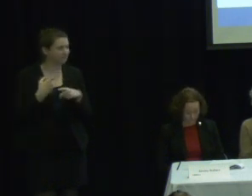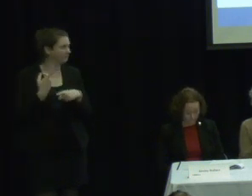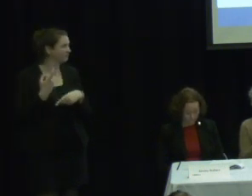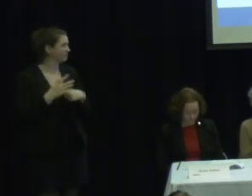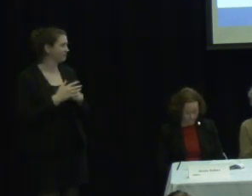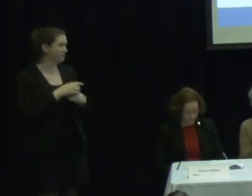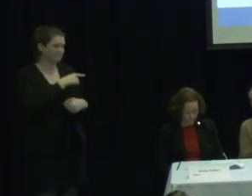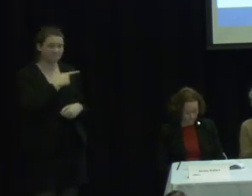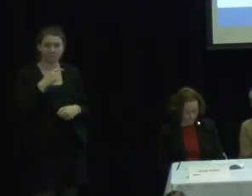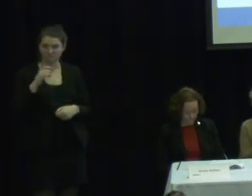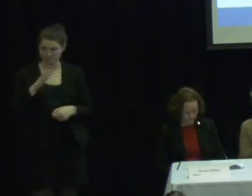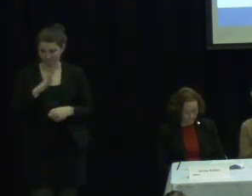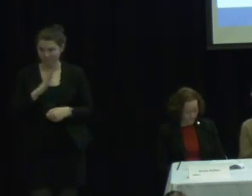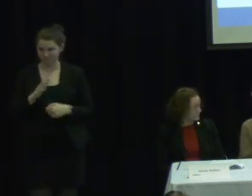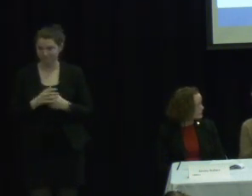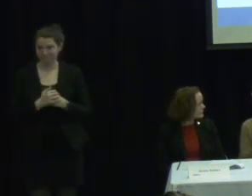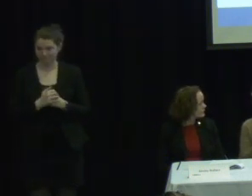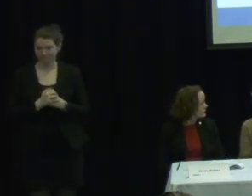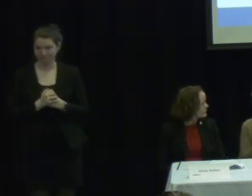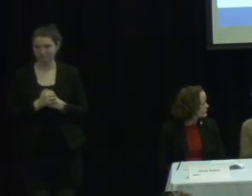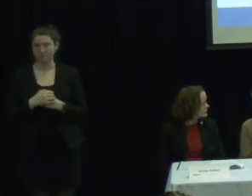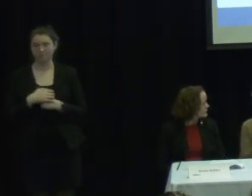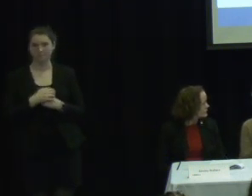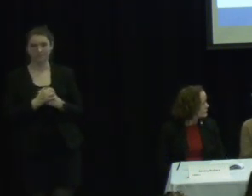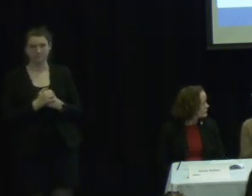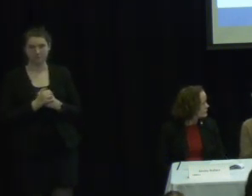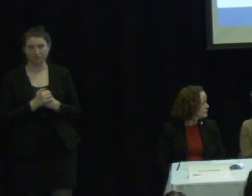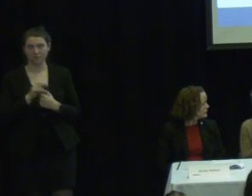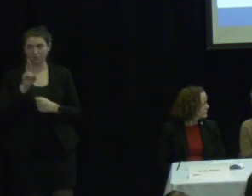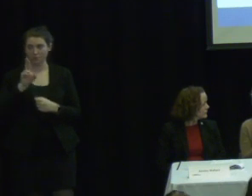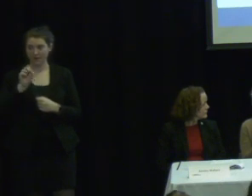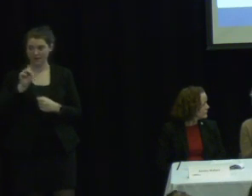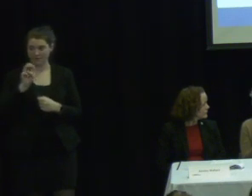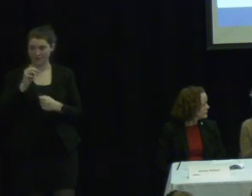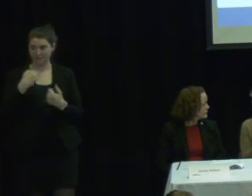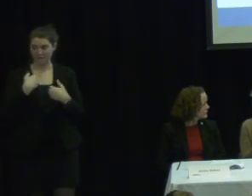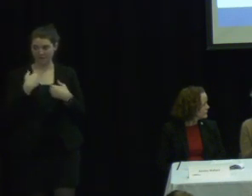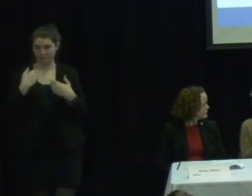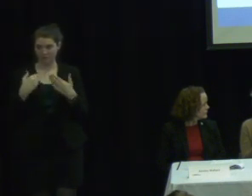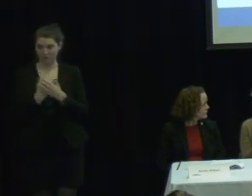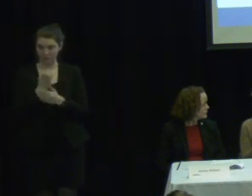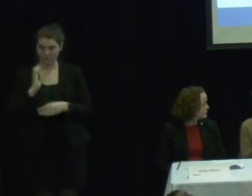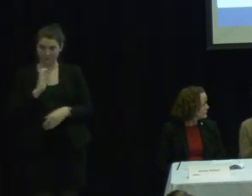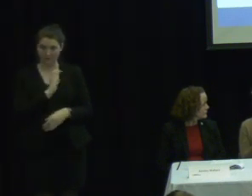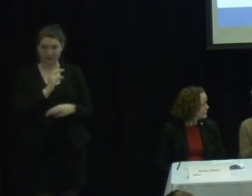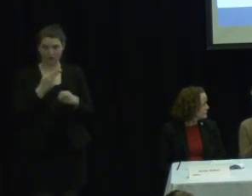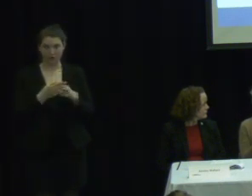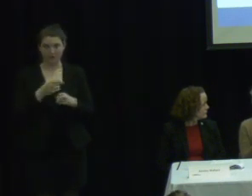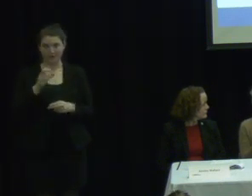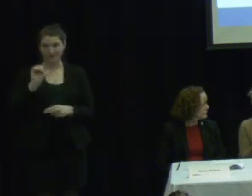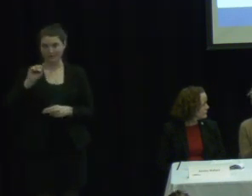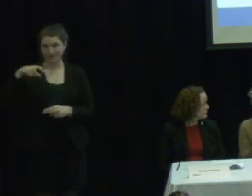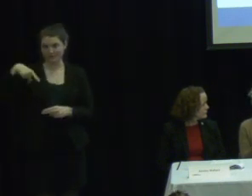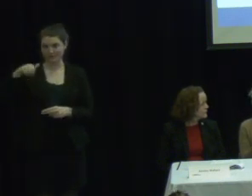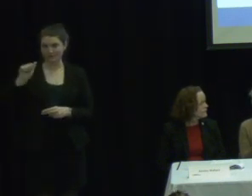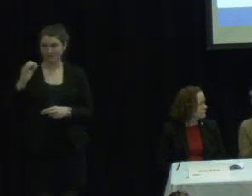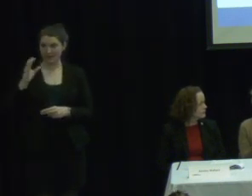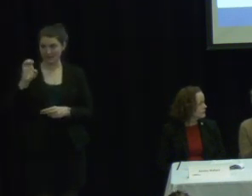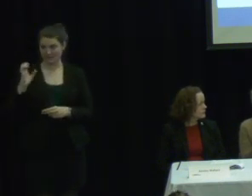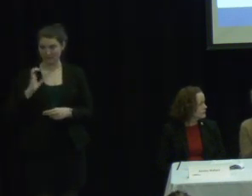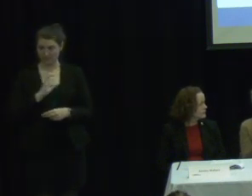So USM has a new committee called the Space Committee. It did not exist